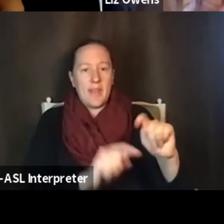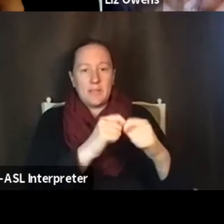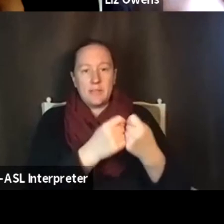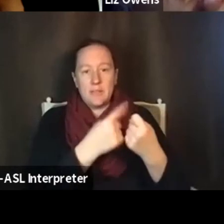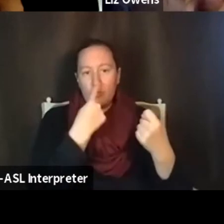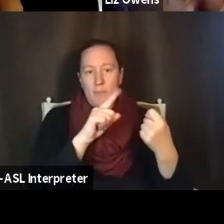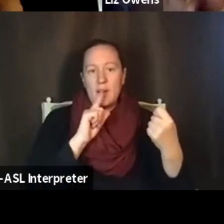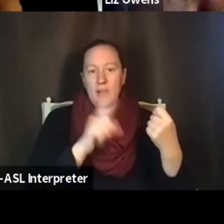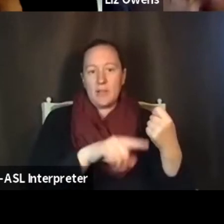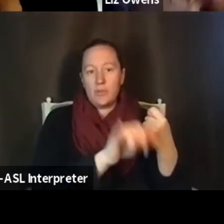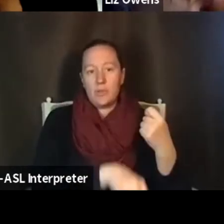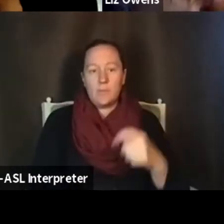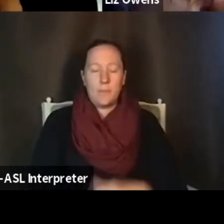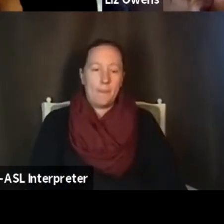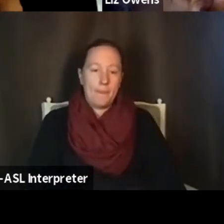that.